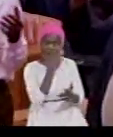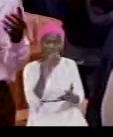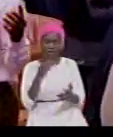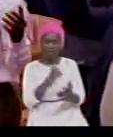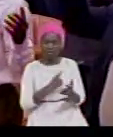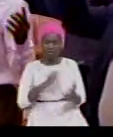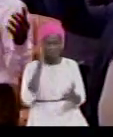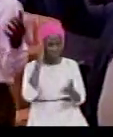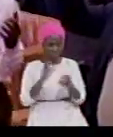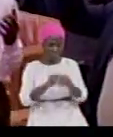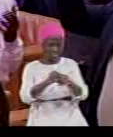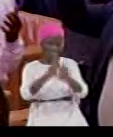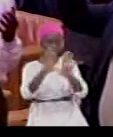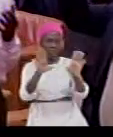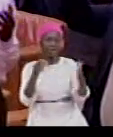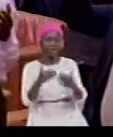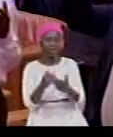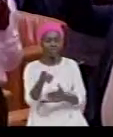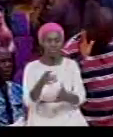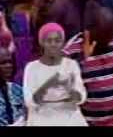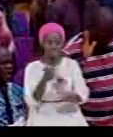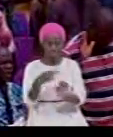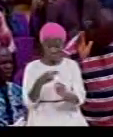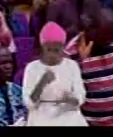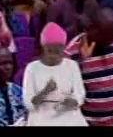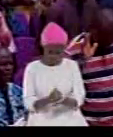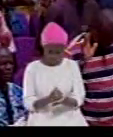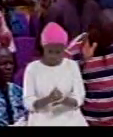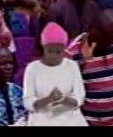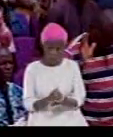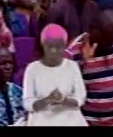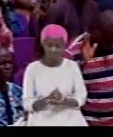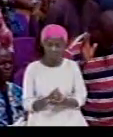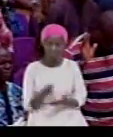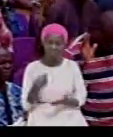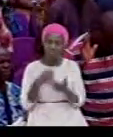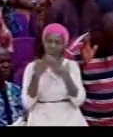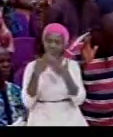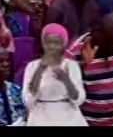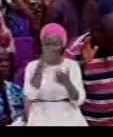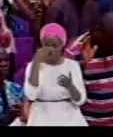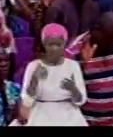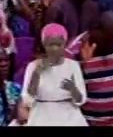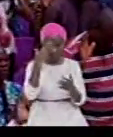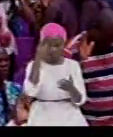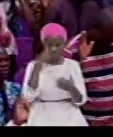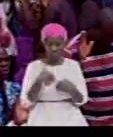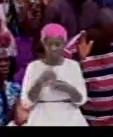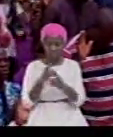shine before you in Jesus' name. We thank you because we know you have